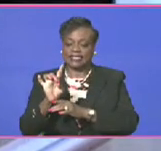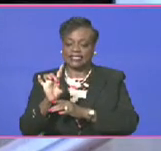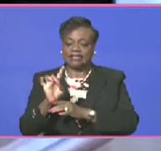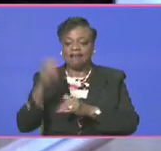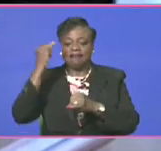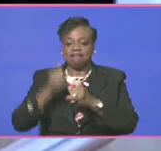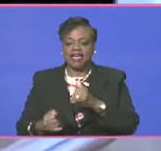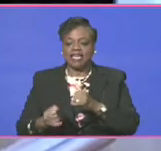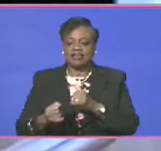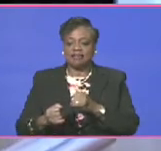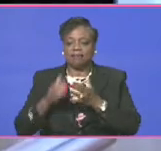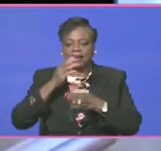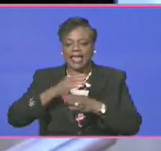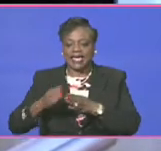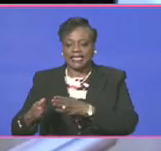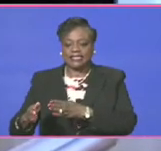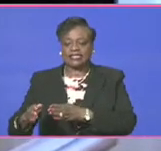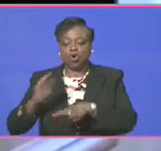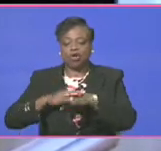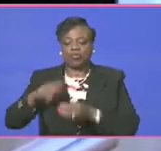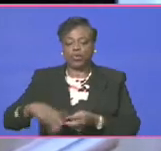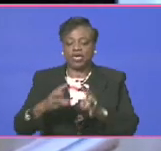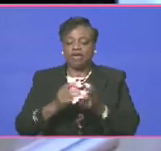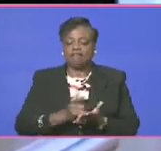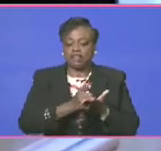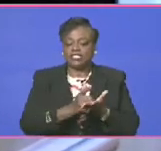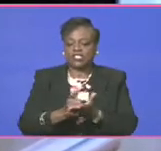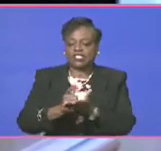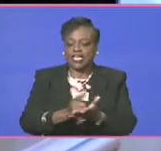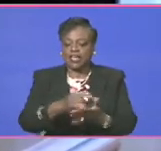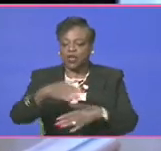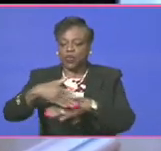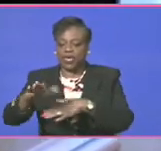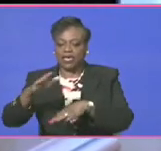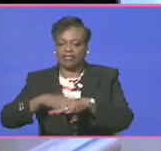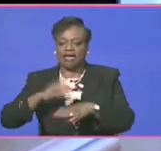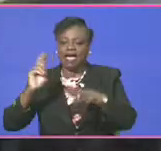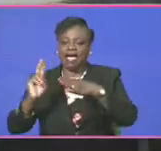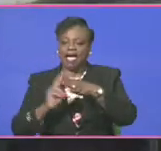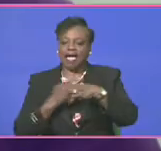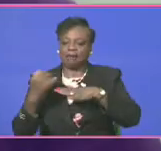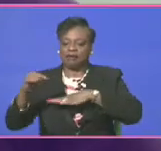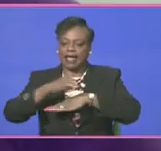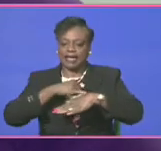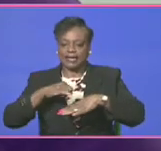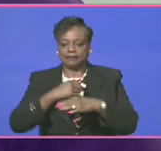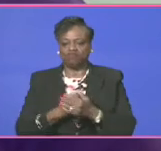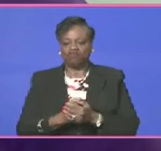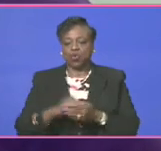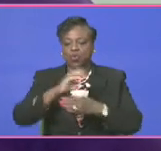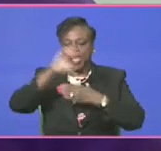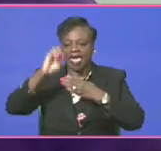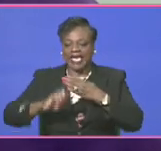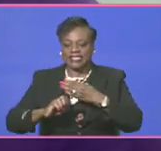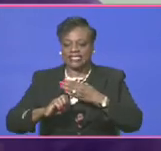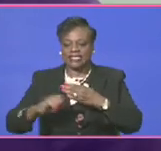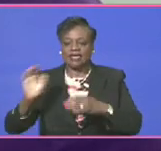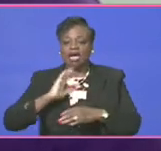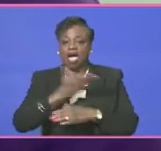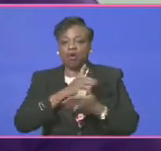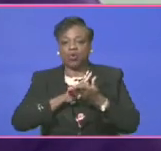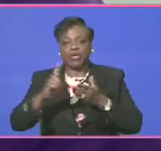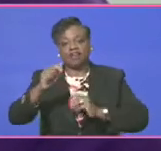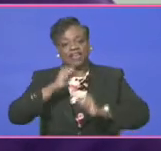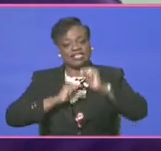are underway for a sail away into Harbor Island as part of the celebrations this Saturday. We're ending our week